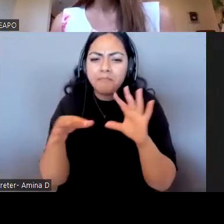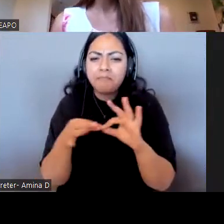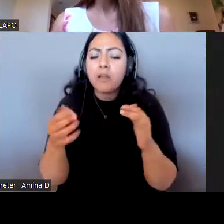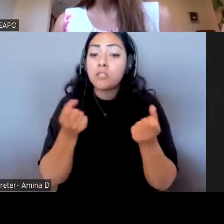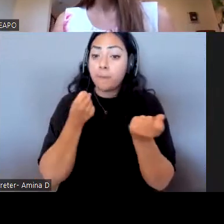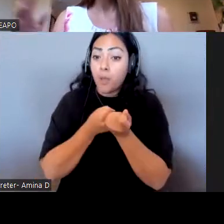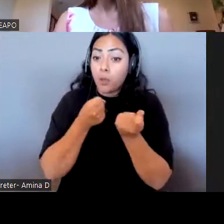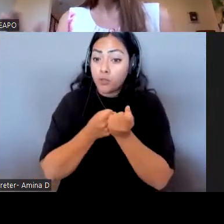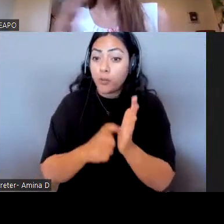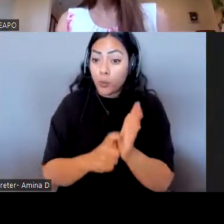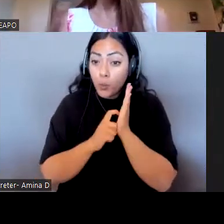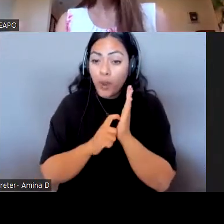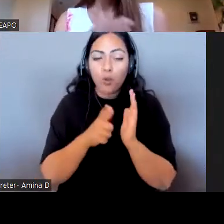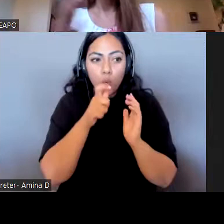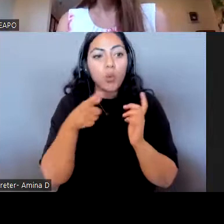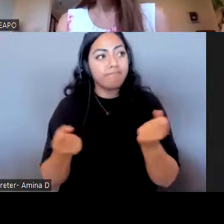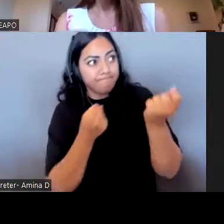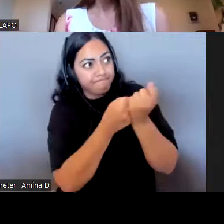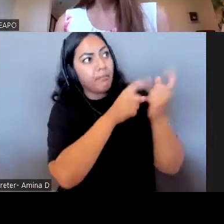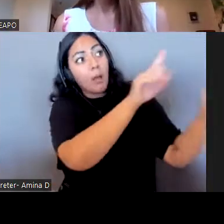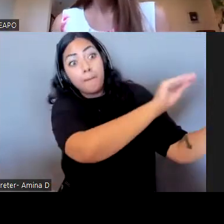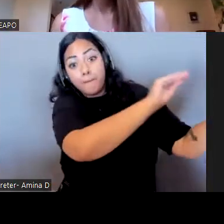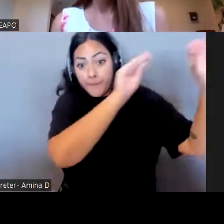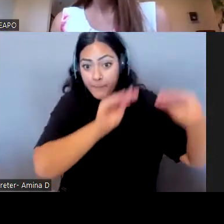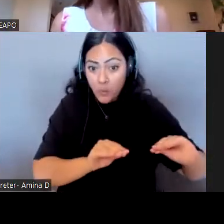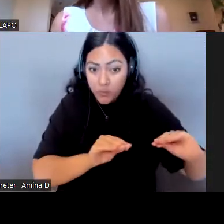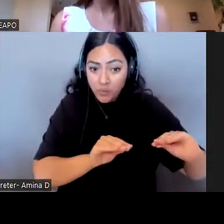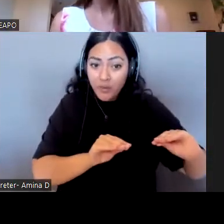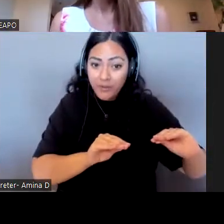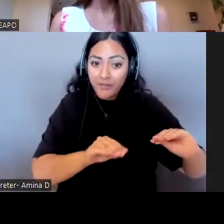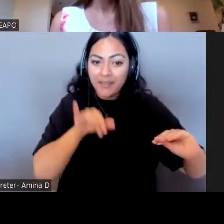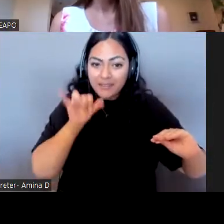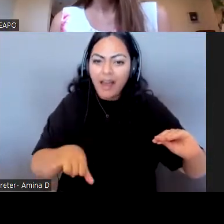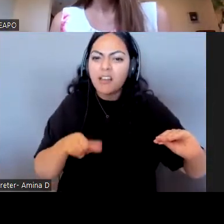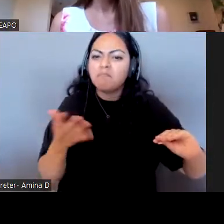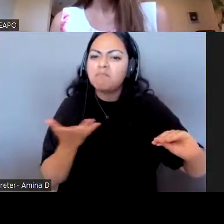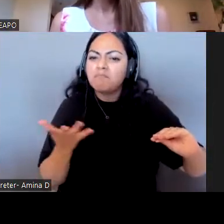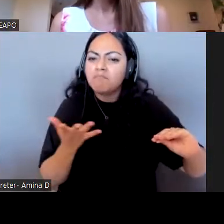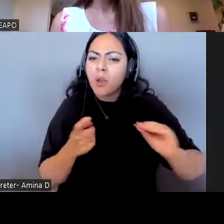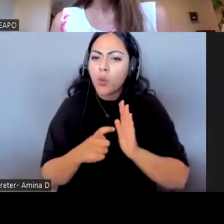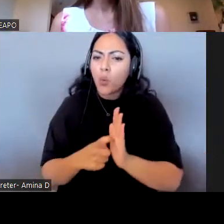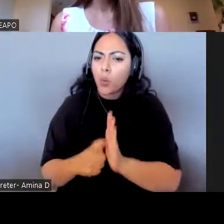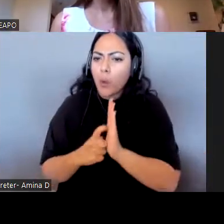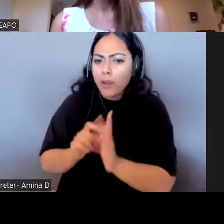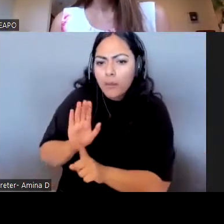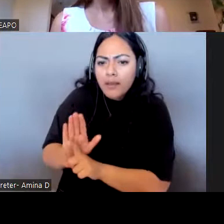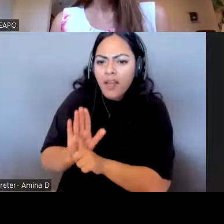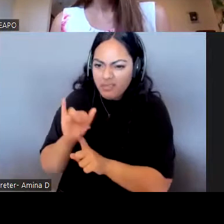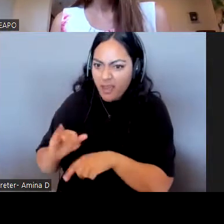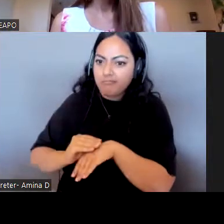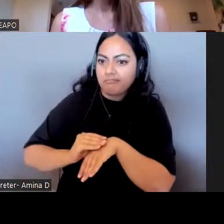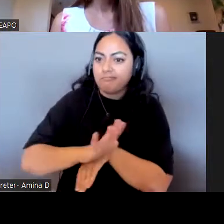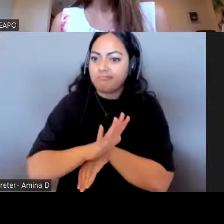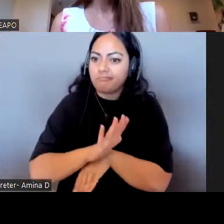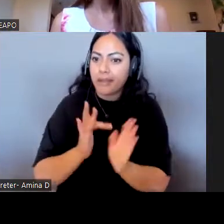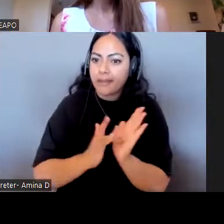So individuals who have been sponsored by families to come to Canada? Yeah, so I think I mentioned earlier